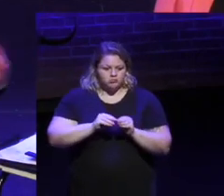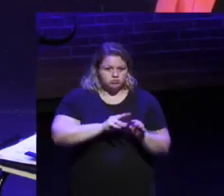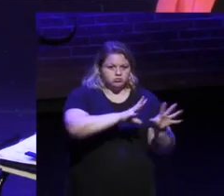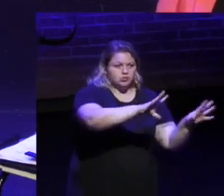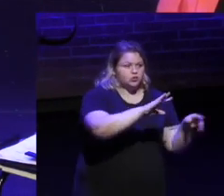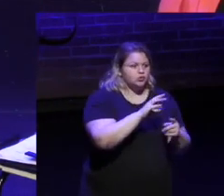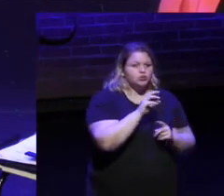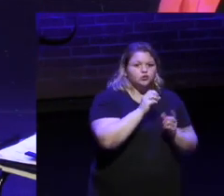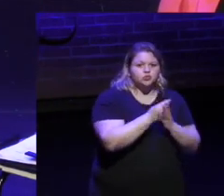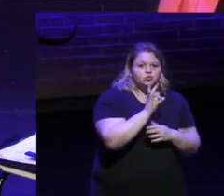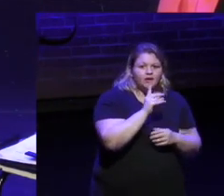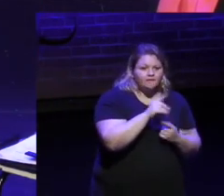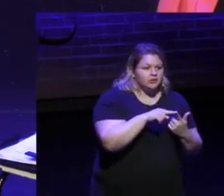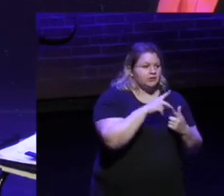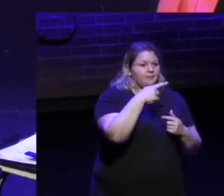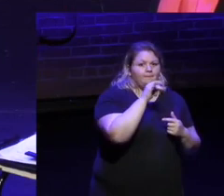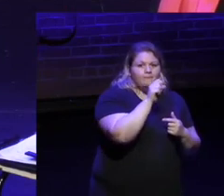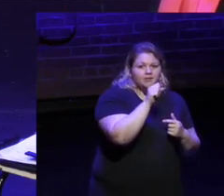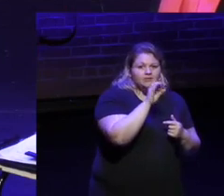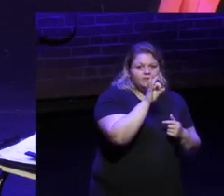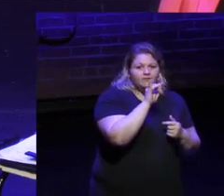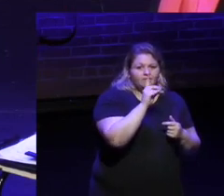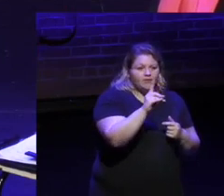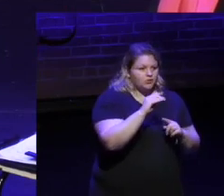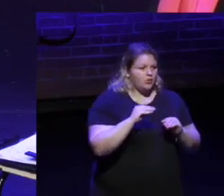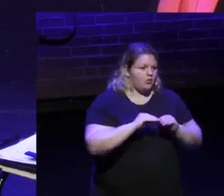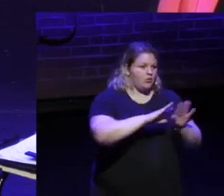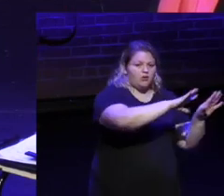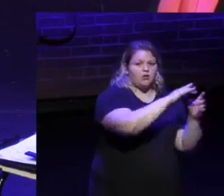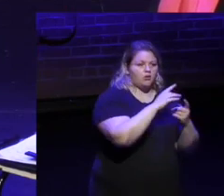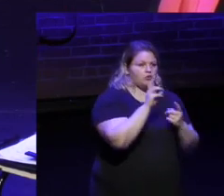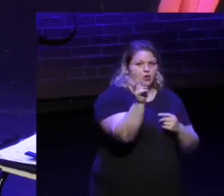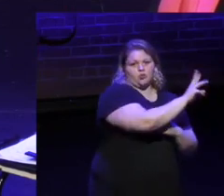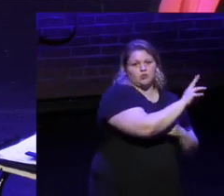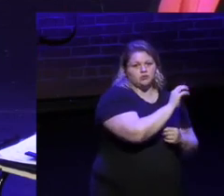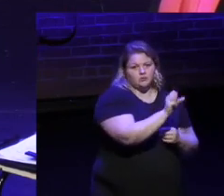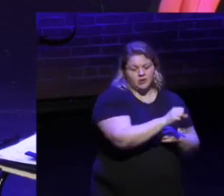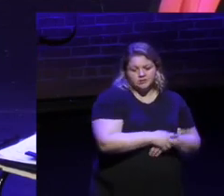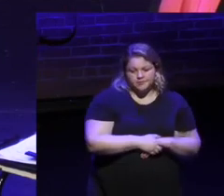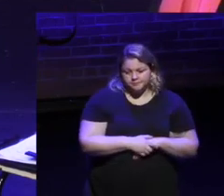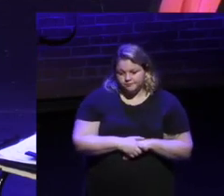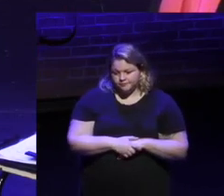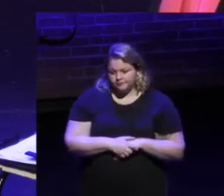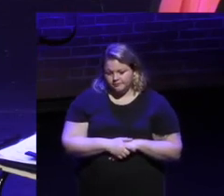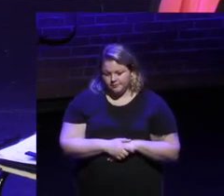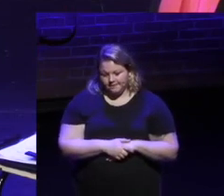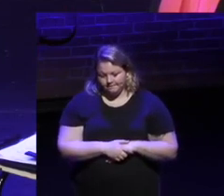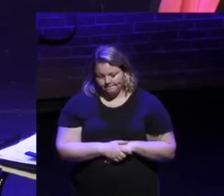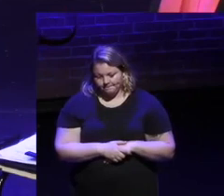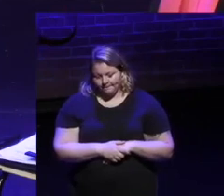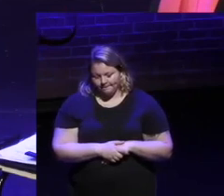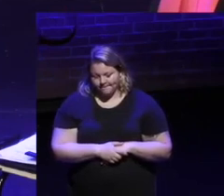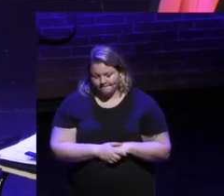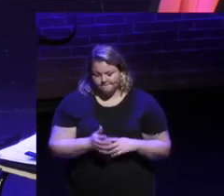and Pittsfield, and of course continue with South Coast Rail. And I want to value and lift up the community because of what it